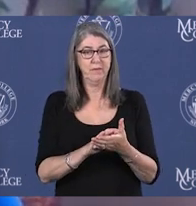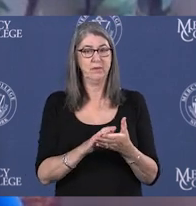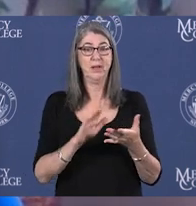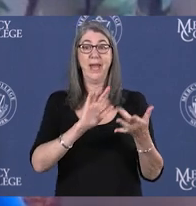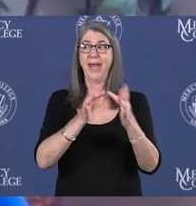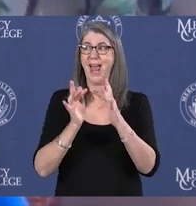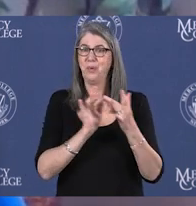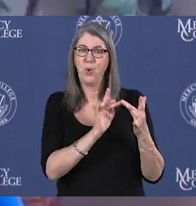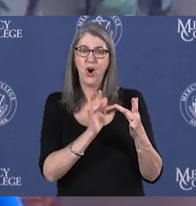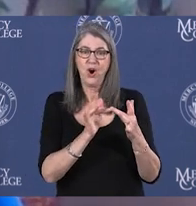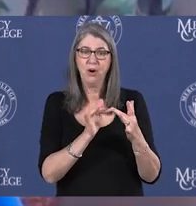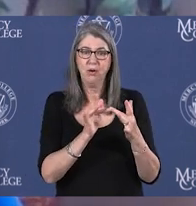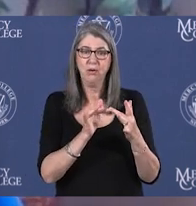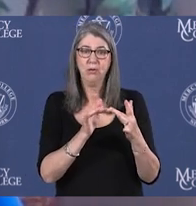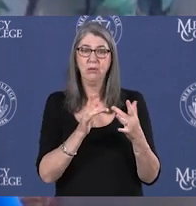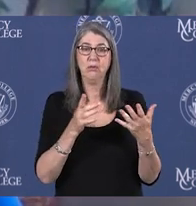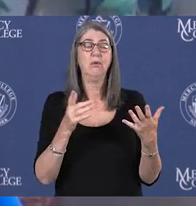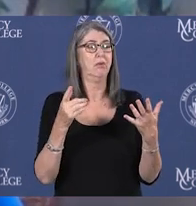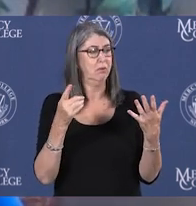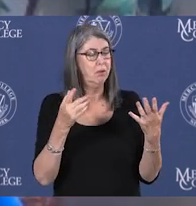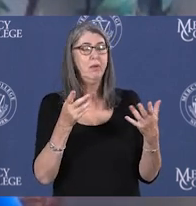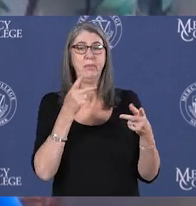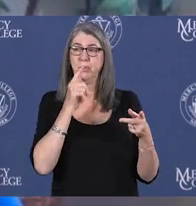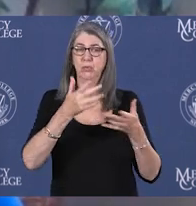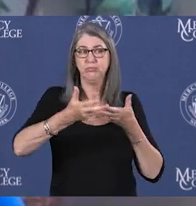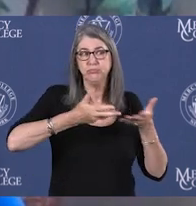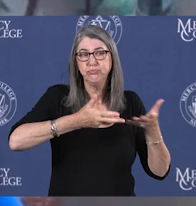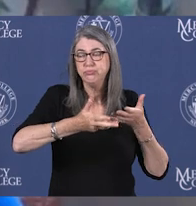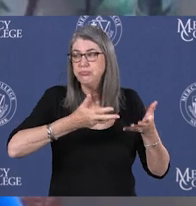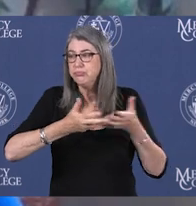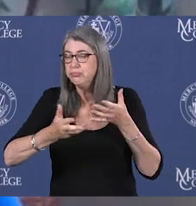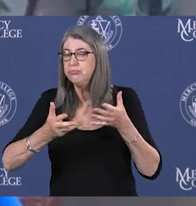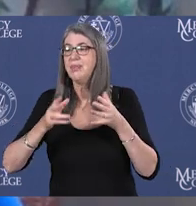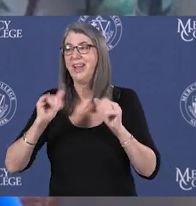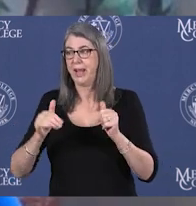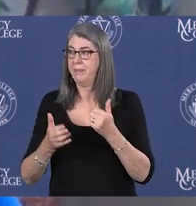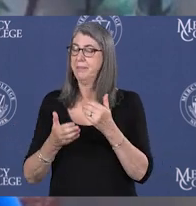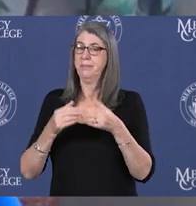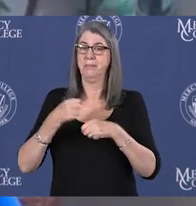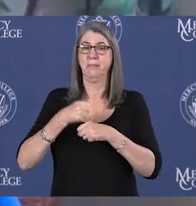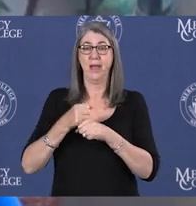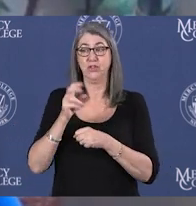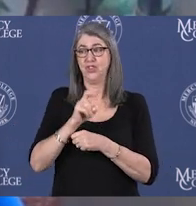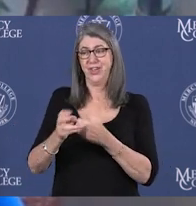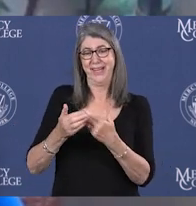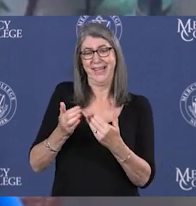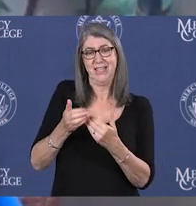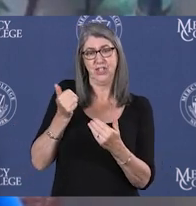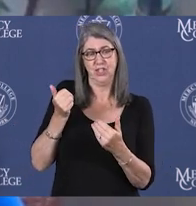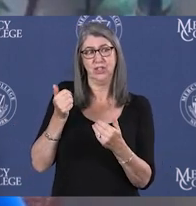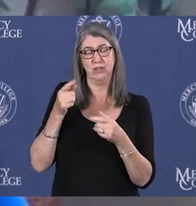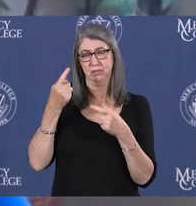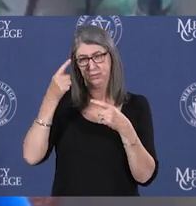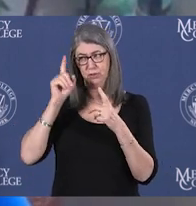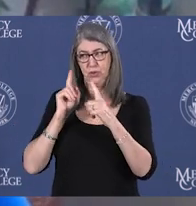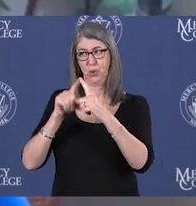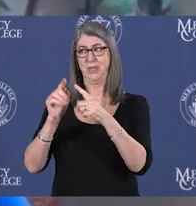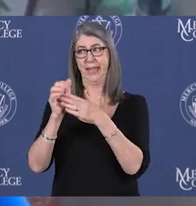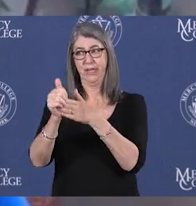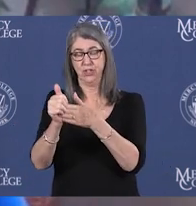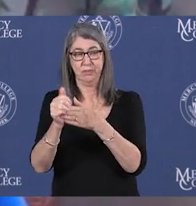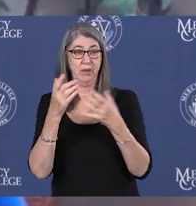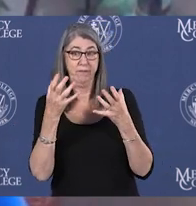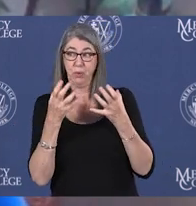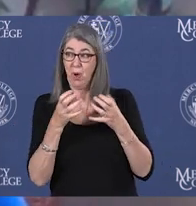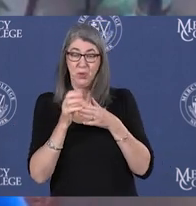Network. Those you regularly interact with can ease your journey along the leadership continuum. If you want